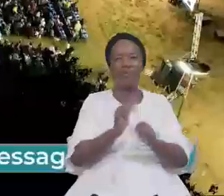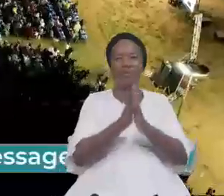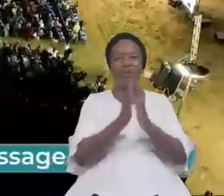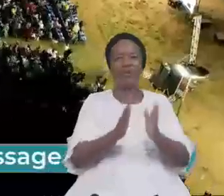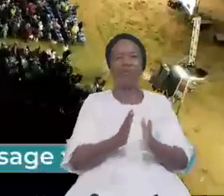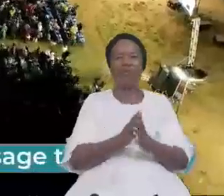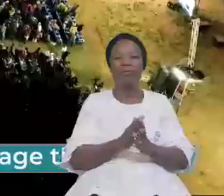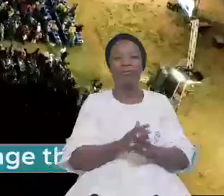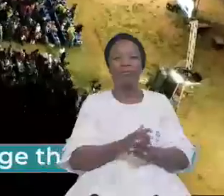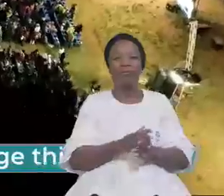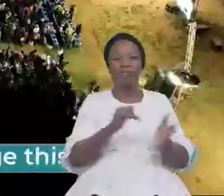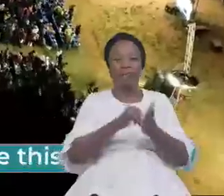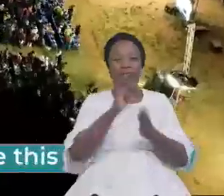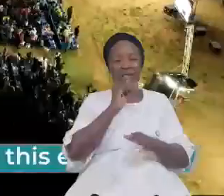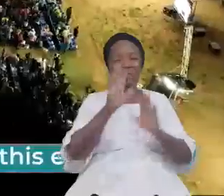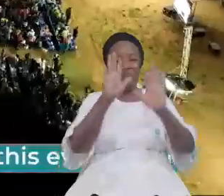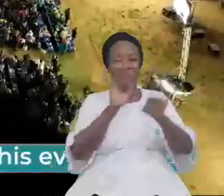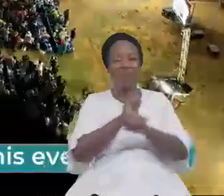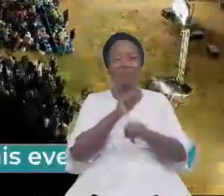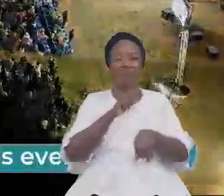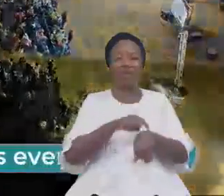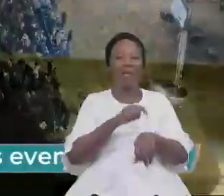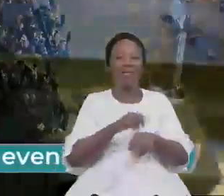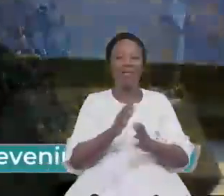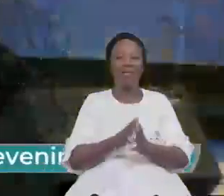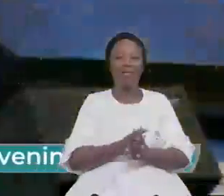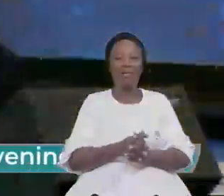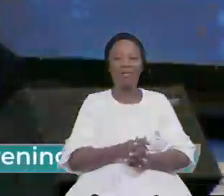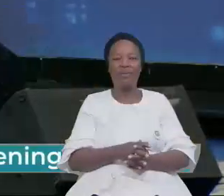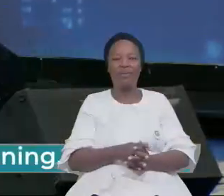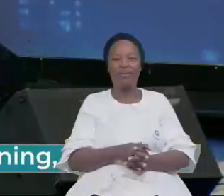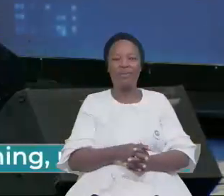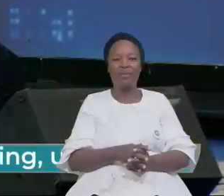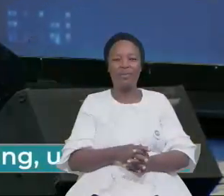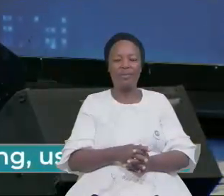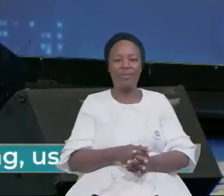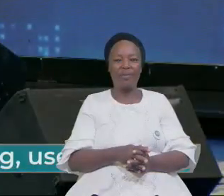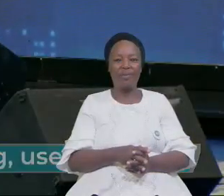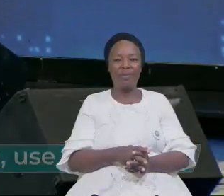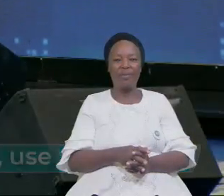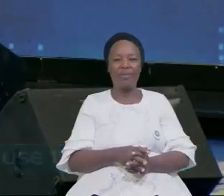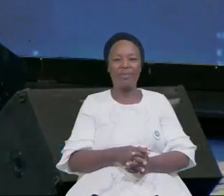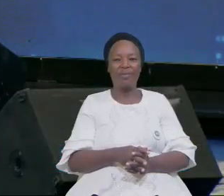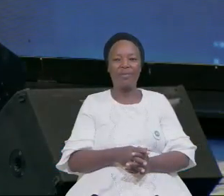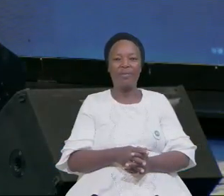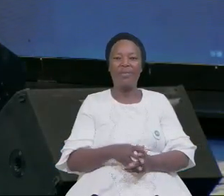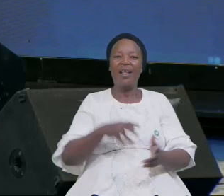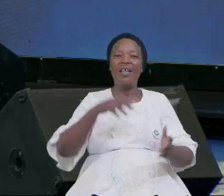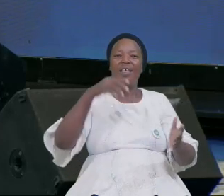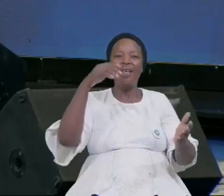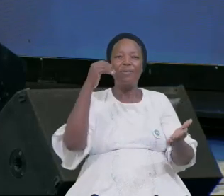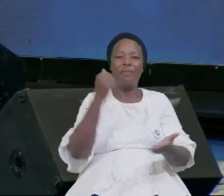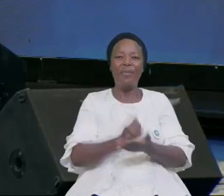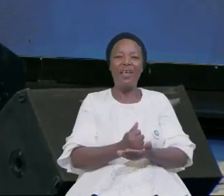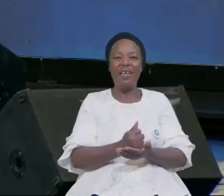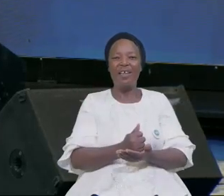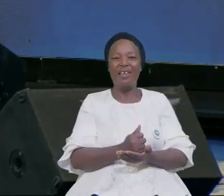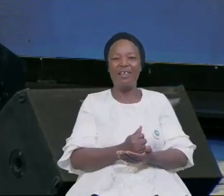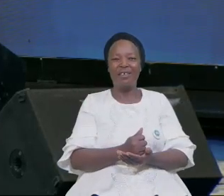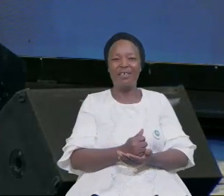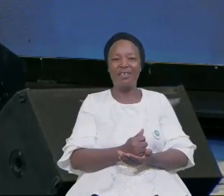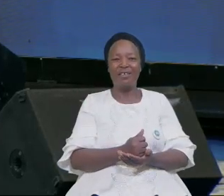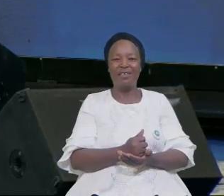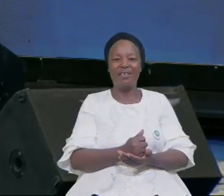It's the miracle time. Yeah. Amen.